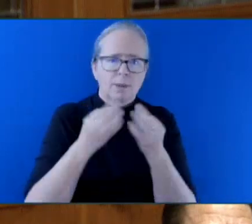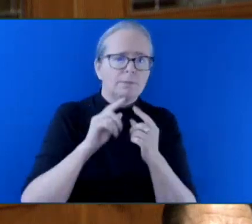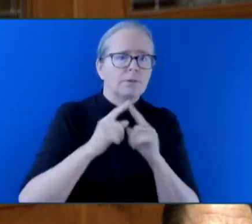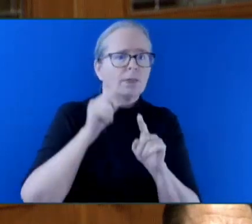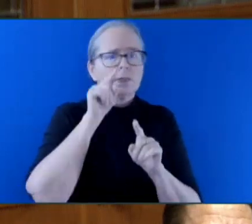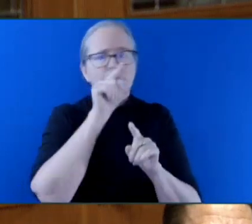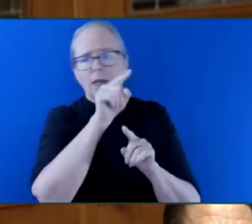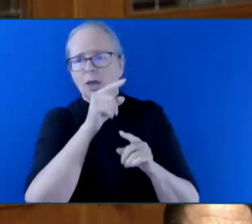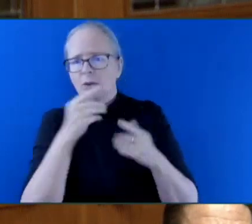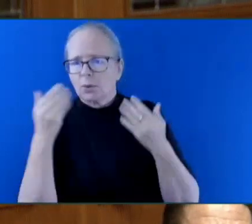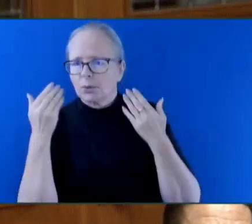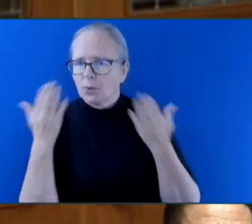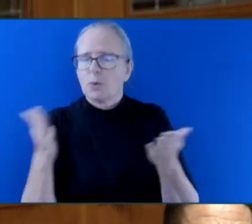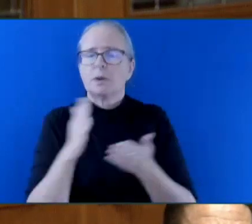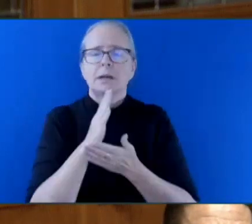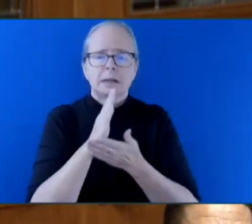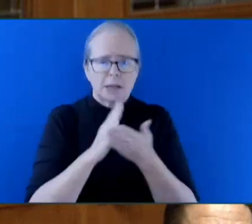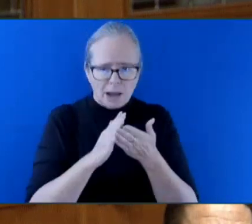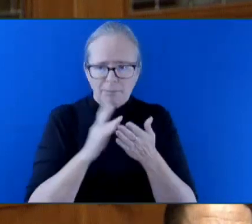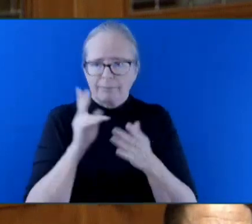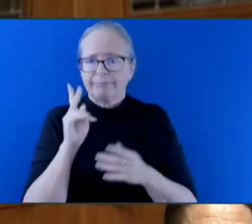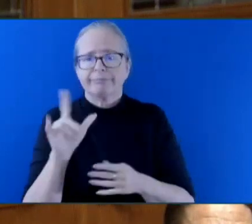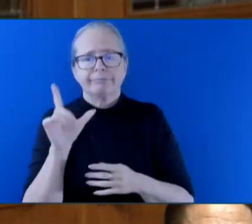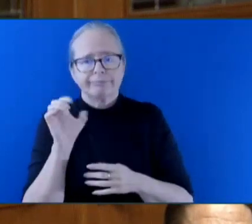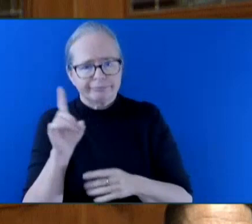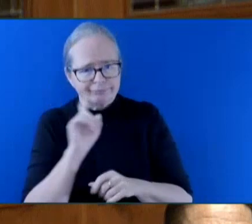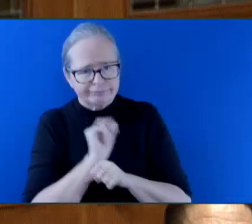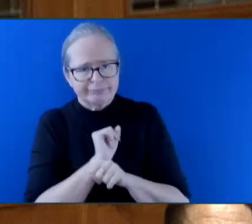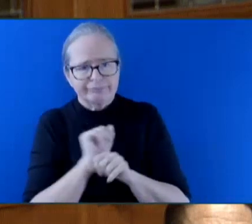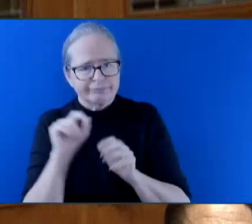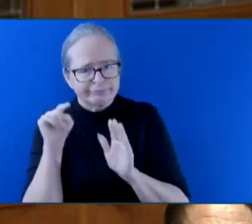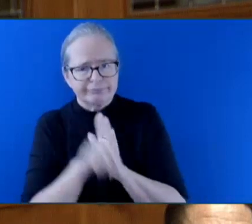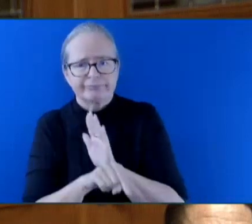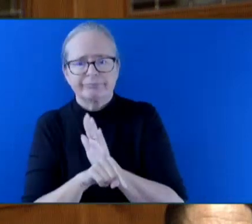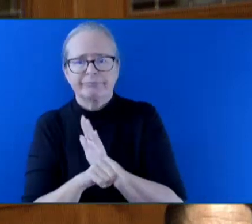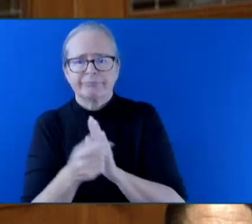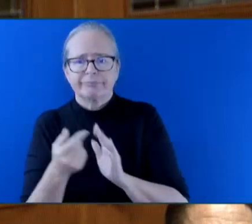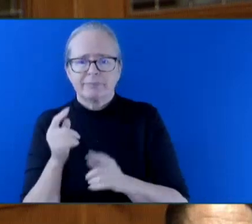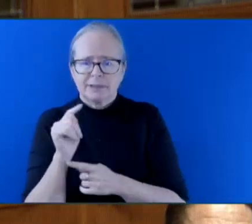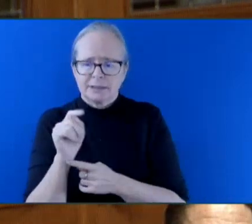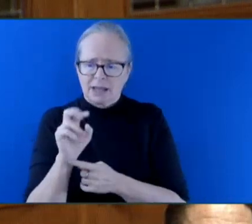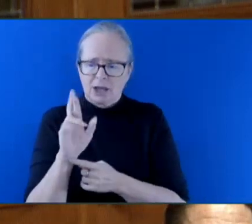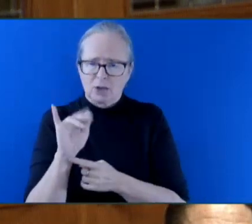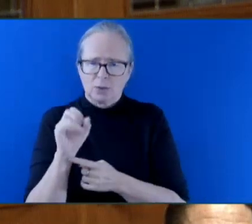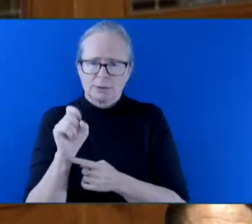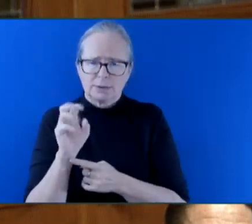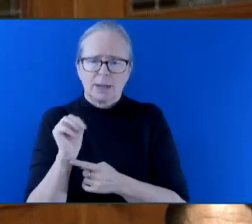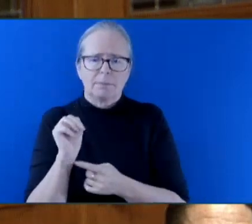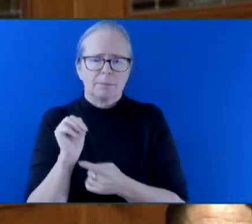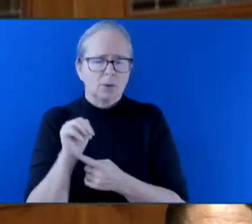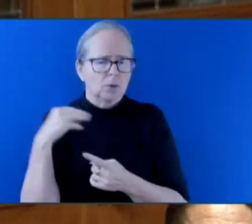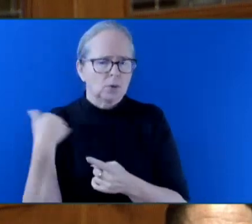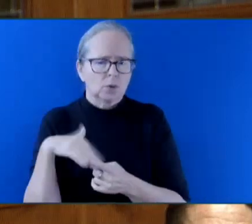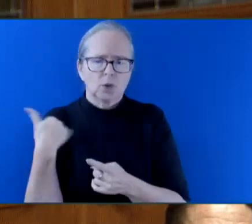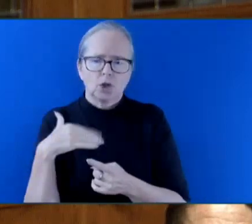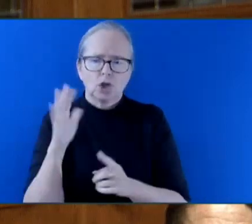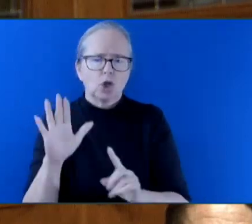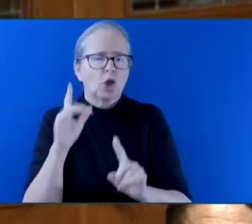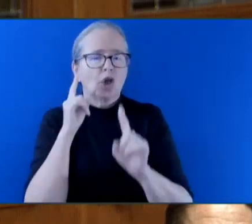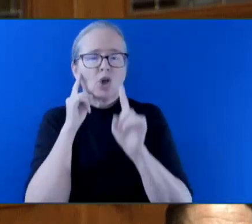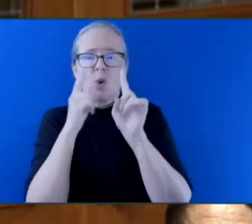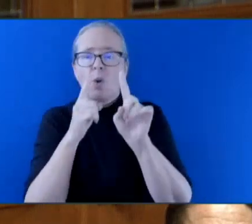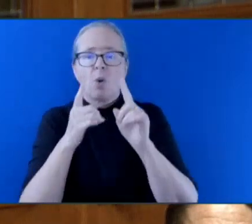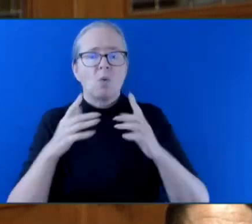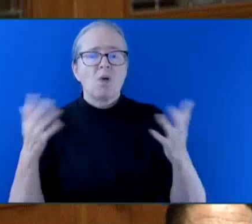Terrorism as an act aims to frighten and divide us. It seeks an emotional response, one led by